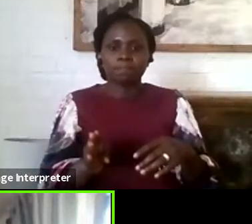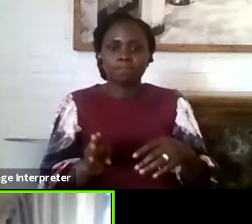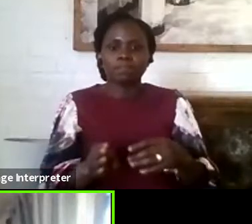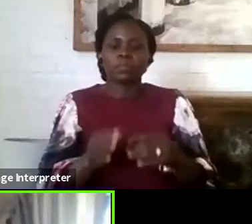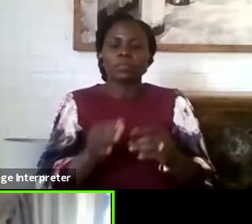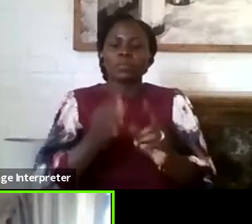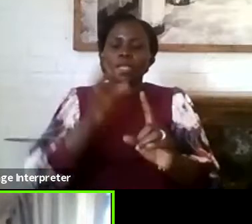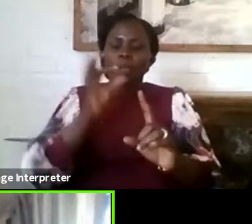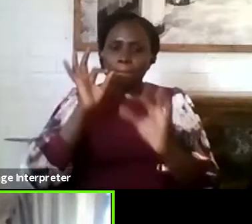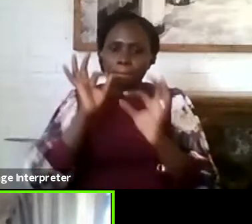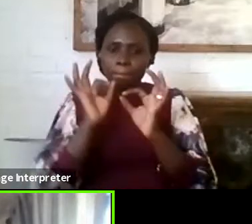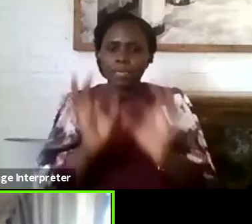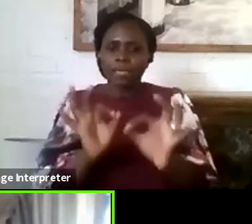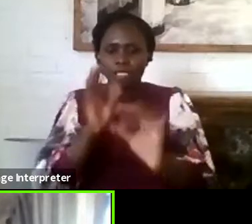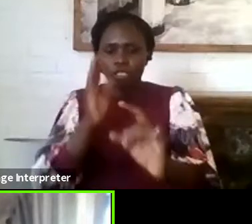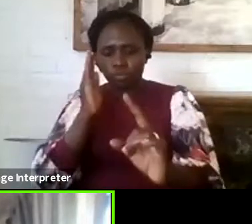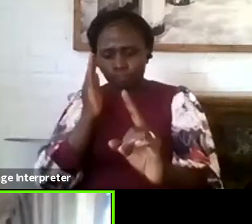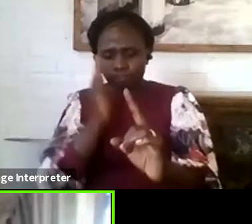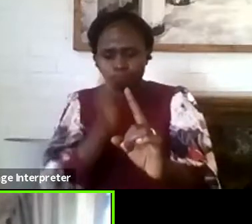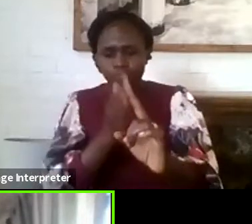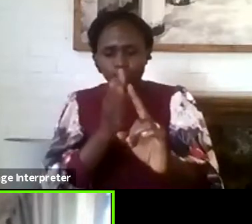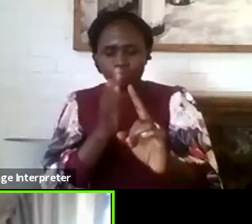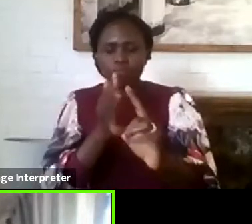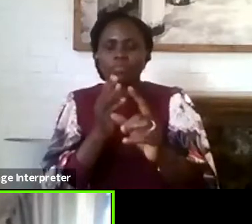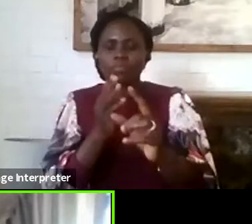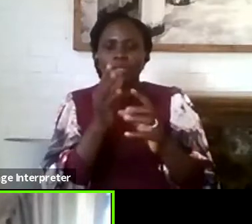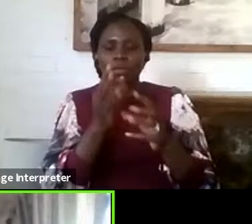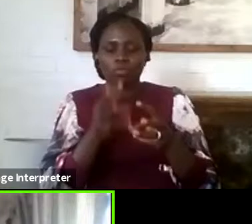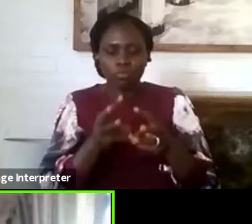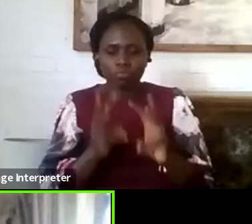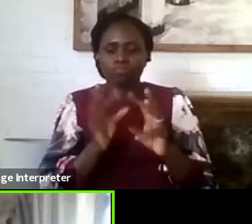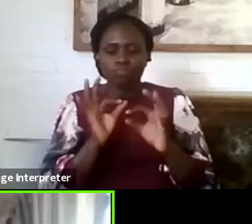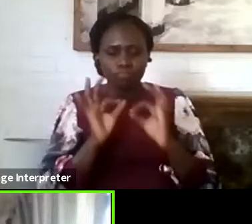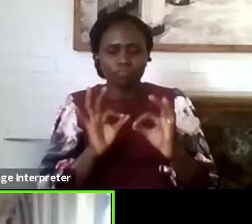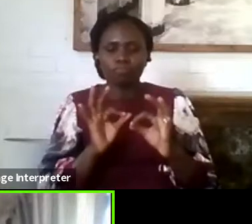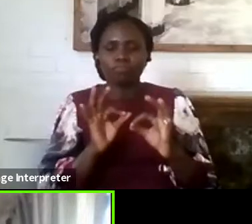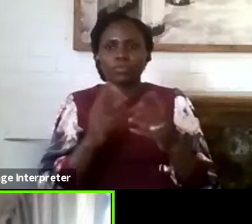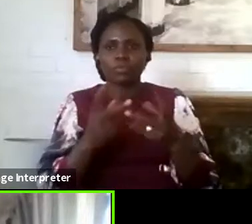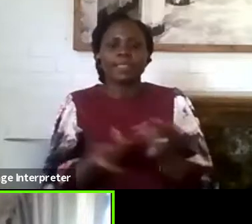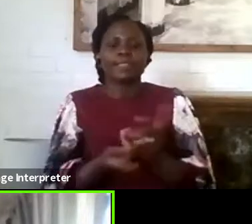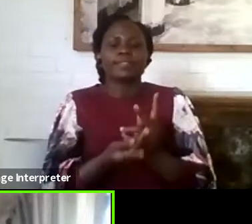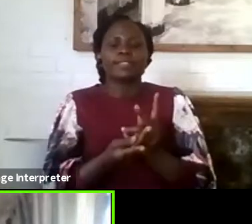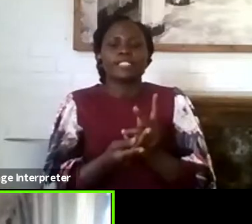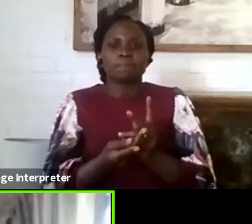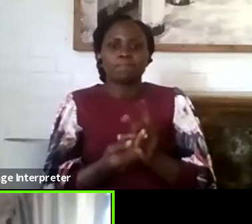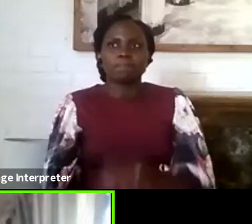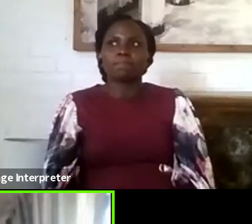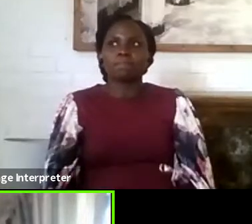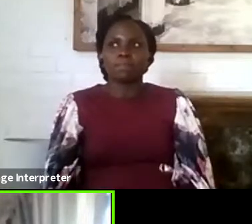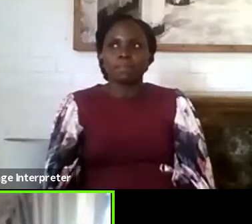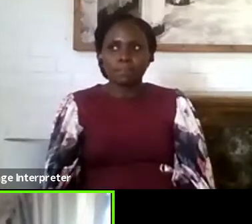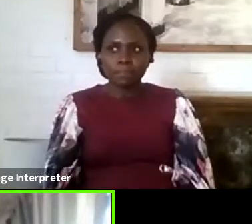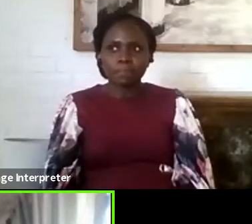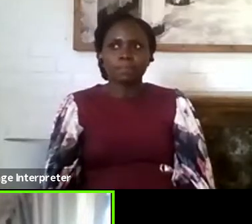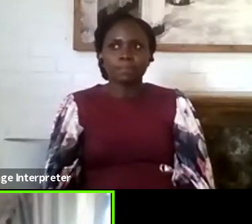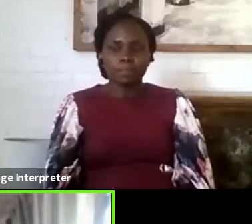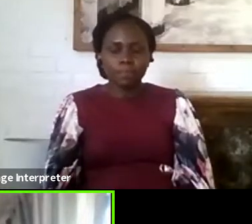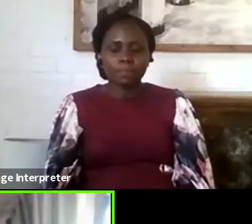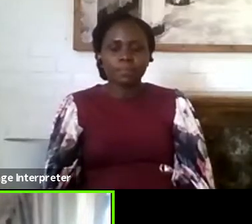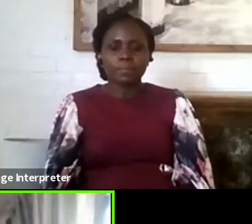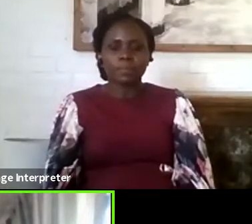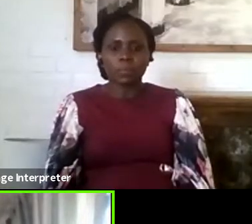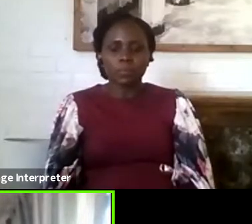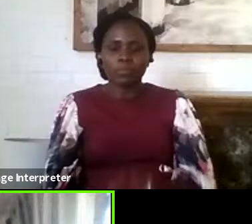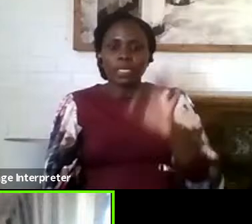possible with redress mechanisms in place. There is also the third thing to consider